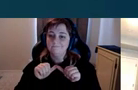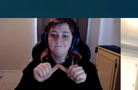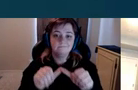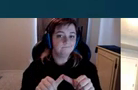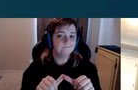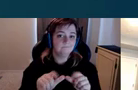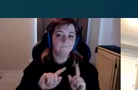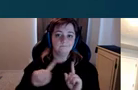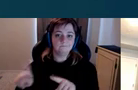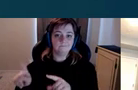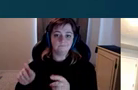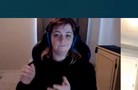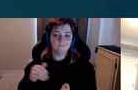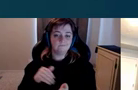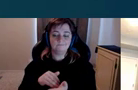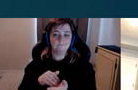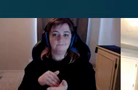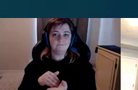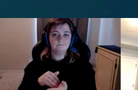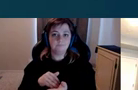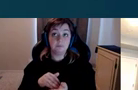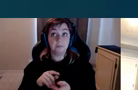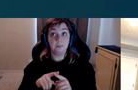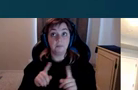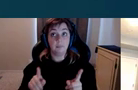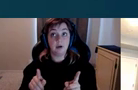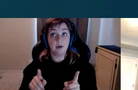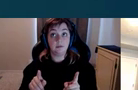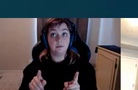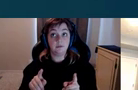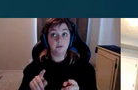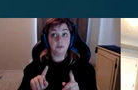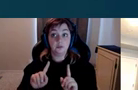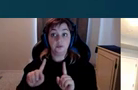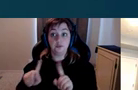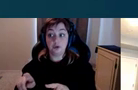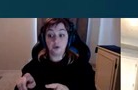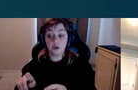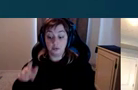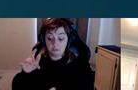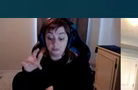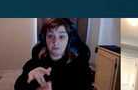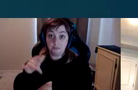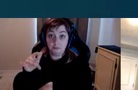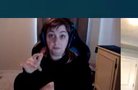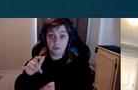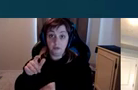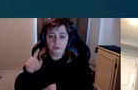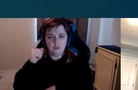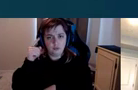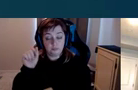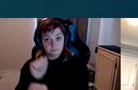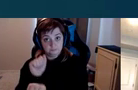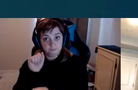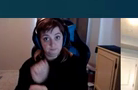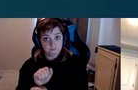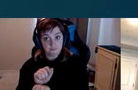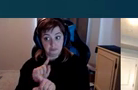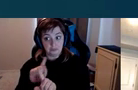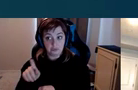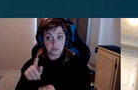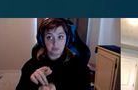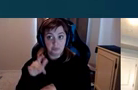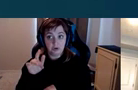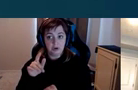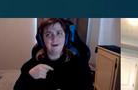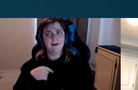But when I did go back for work, I thought, okay, when I step on the soil there, I'm going to feel like I belong, because that's where my roots had been for thousands